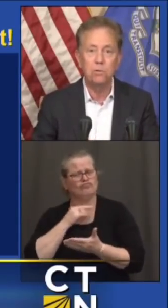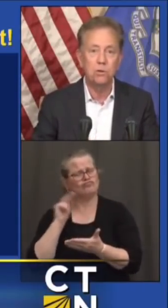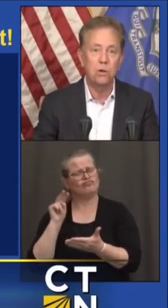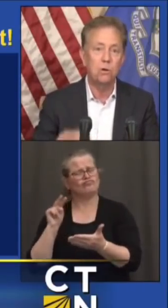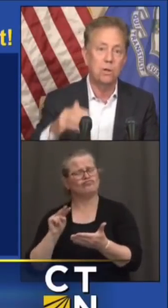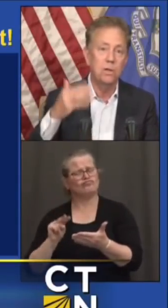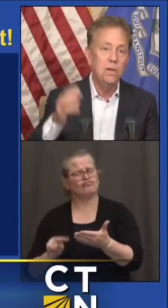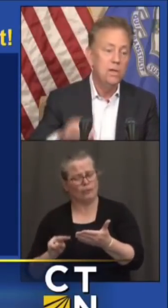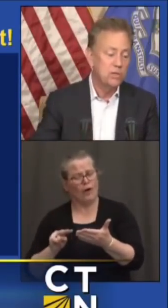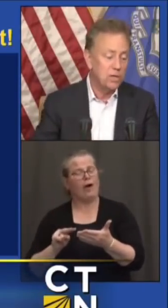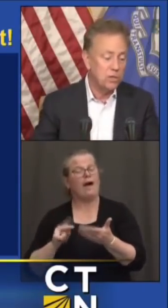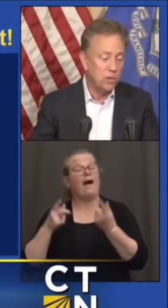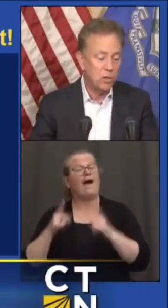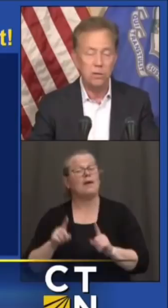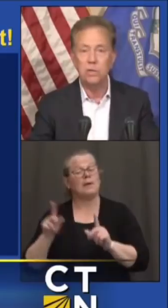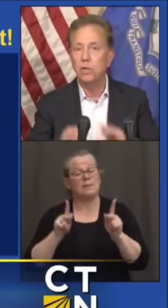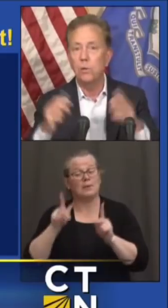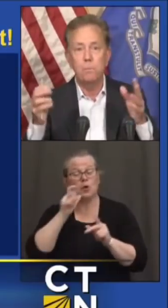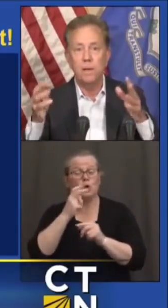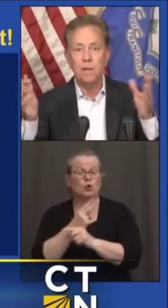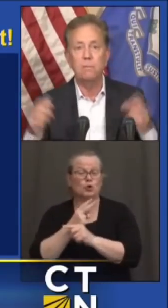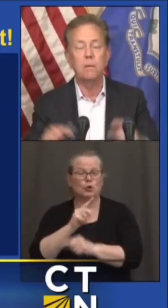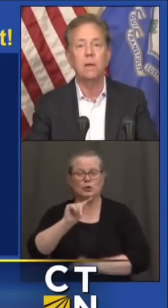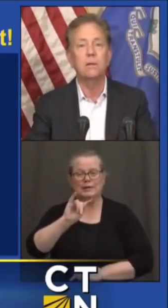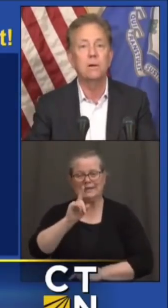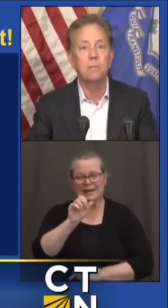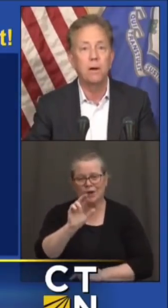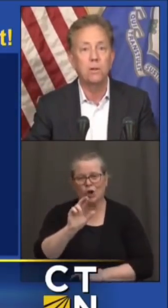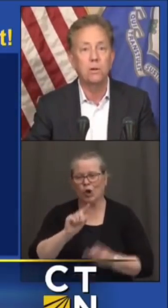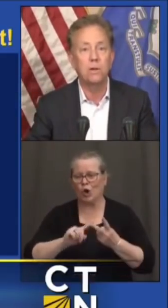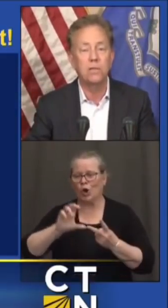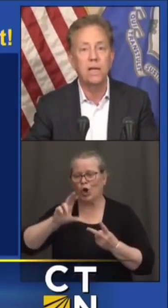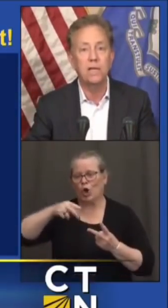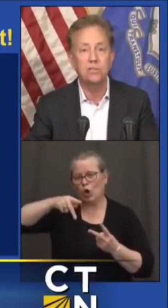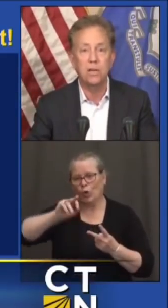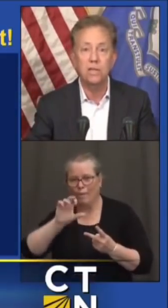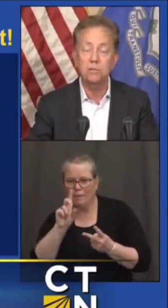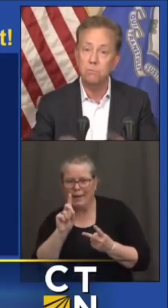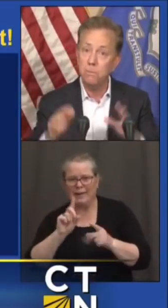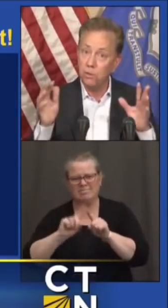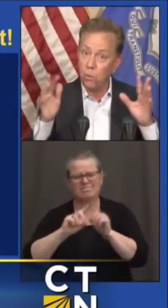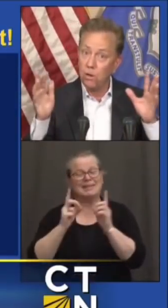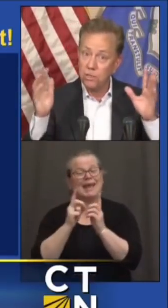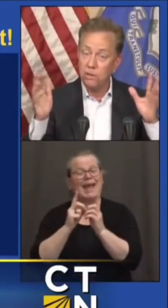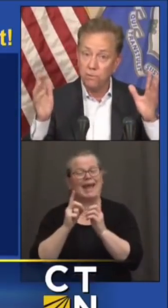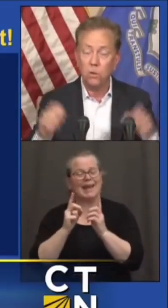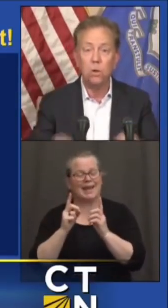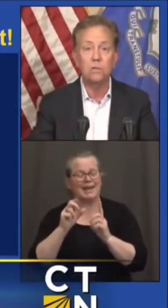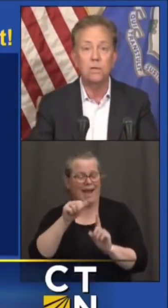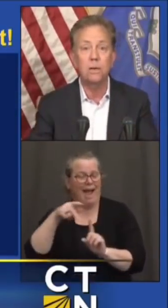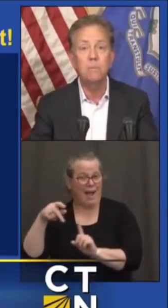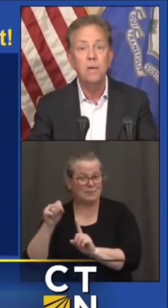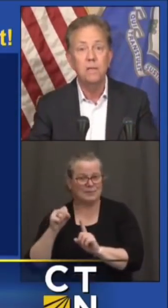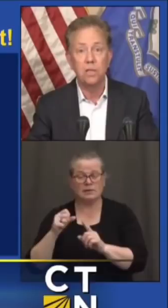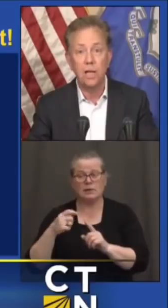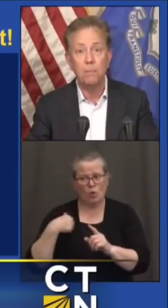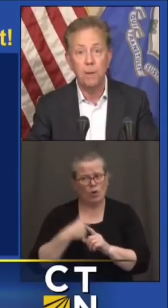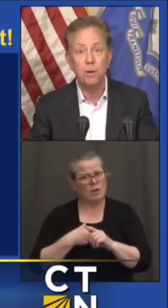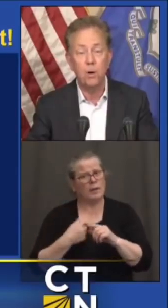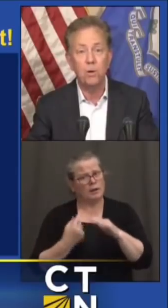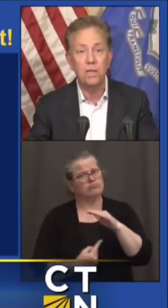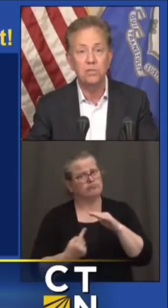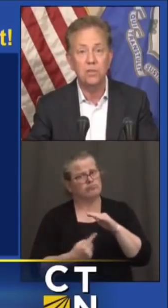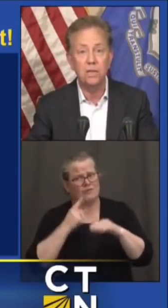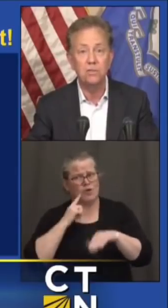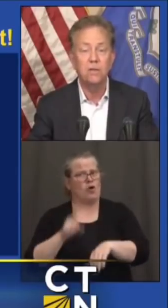that those who go to Tinder and Cupid and other dating sites, we've been quarantined for a long time. There's a lot of